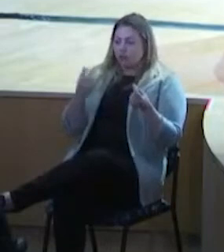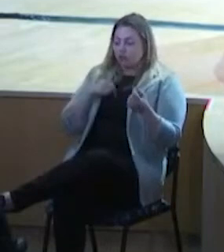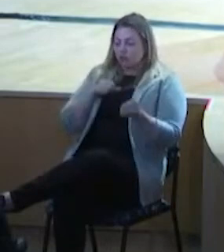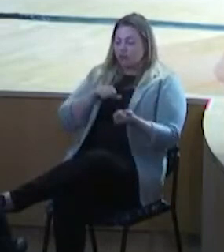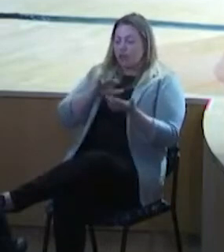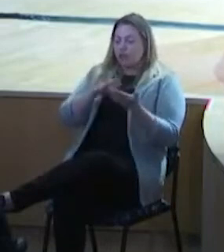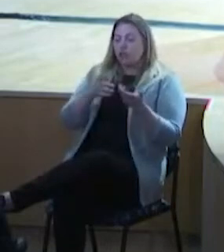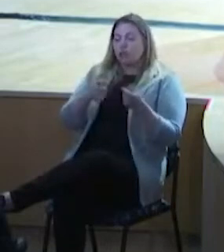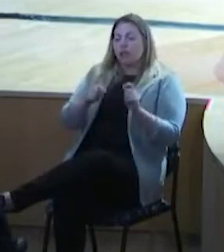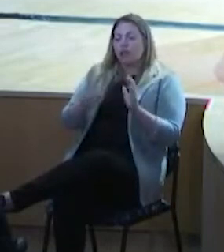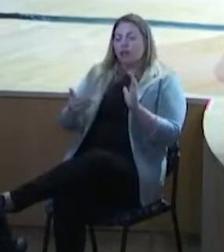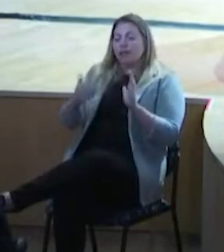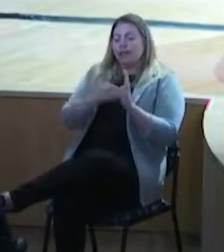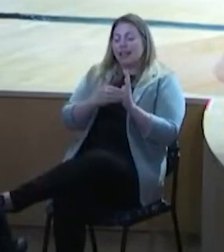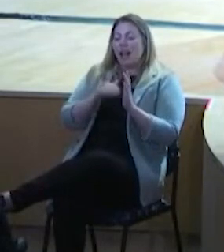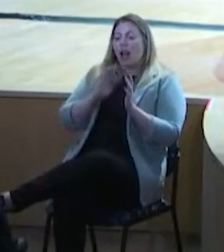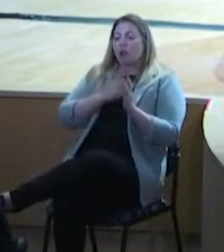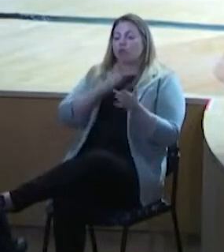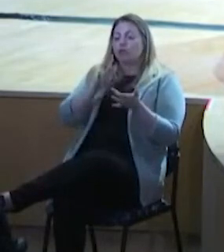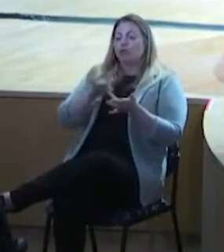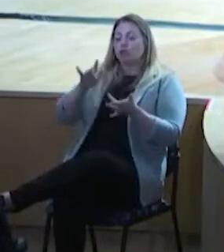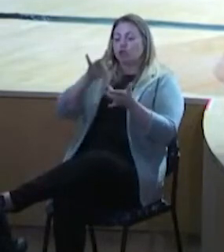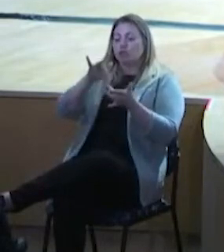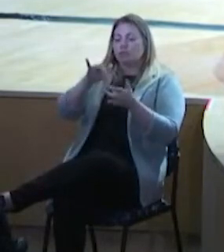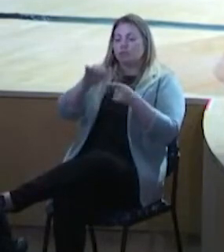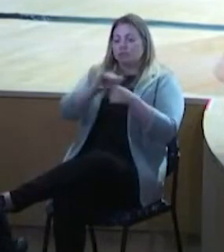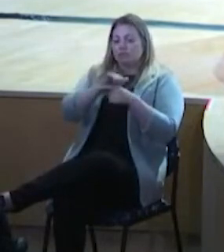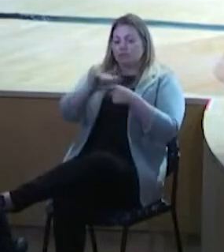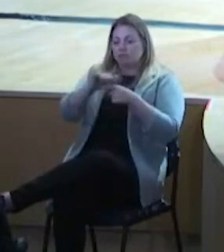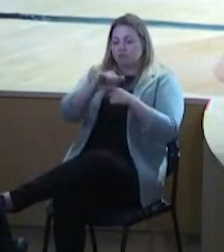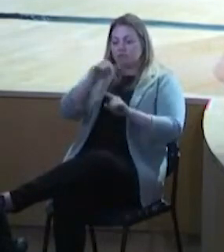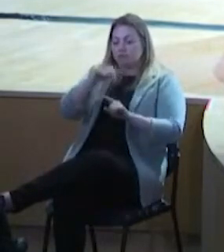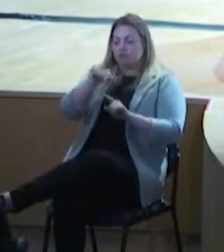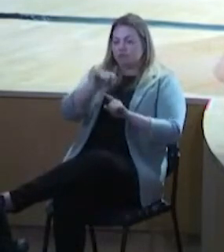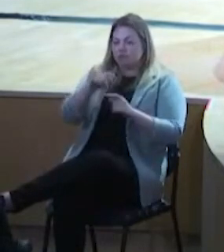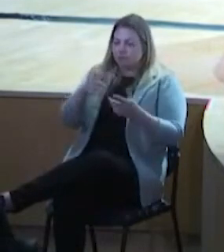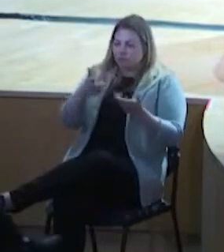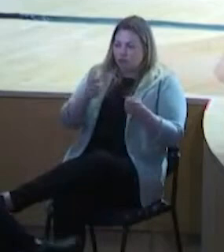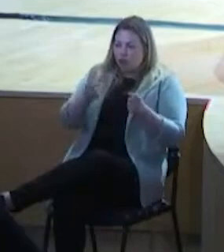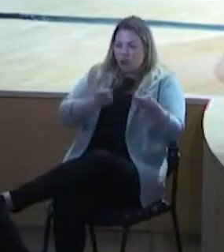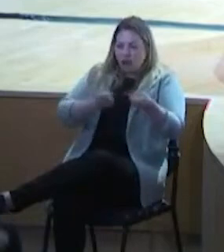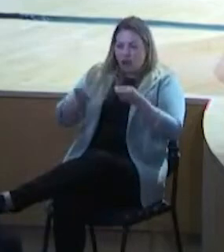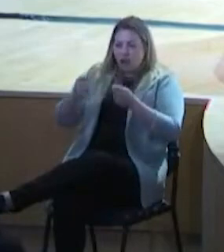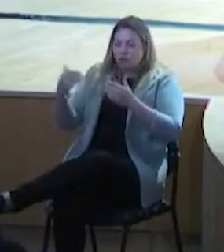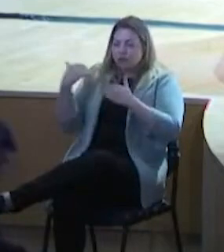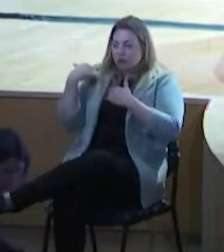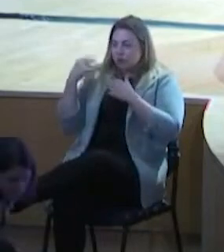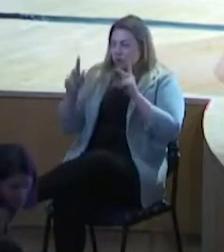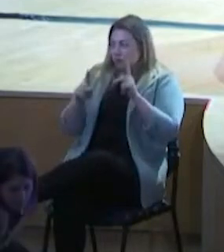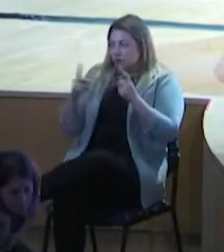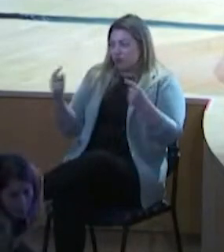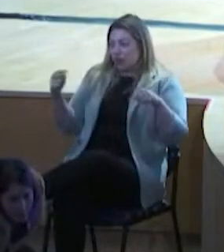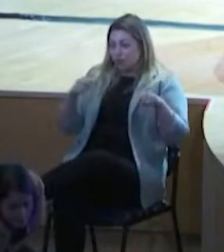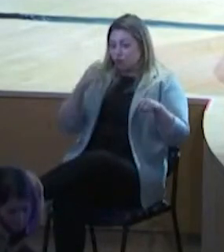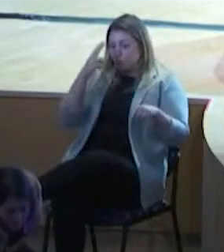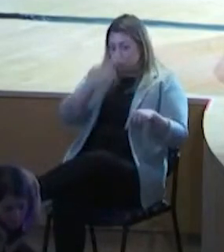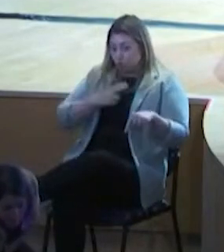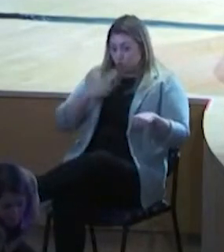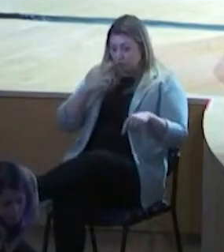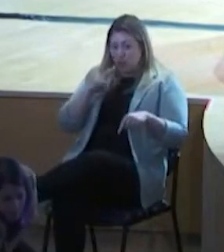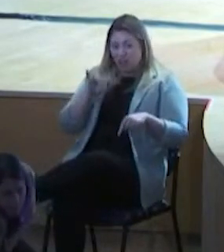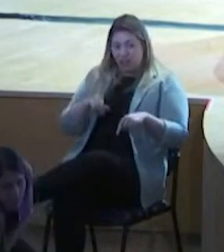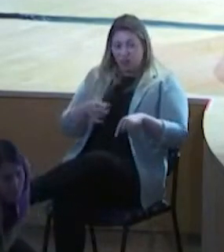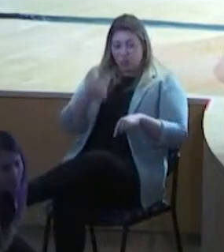to retrain our tourism industry to attract responsible individuals to Hawaii. That's one of the